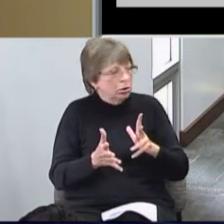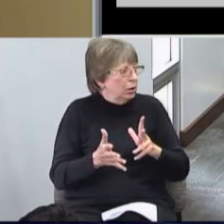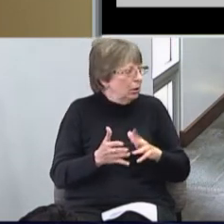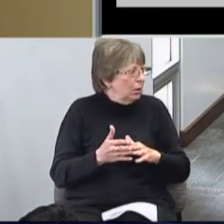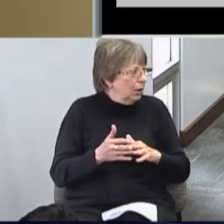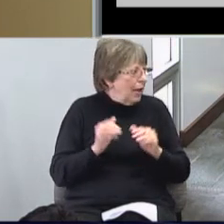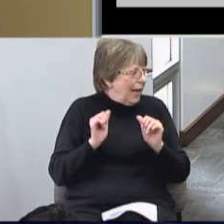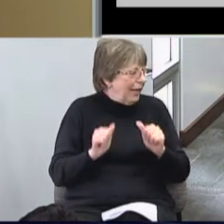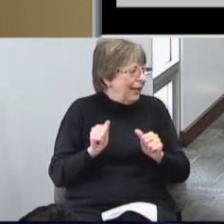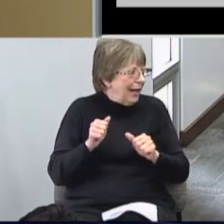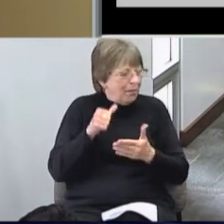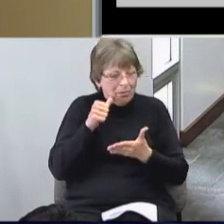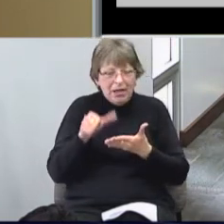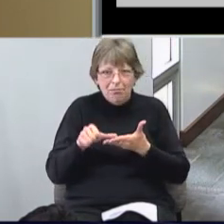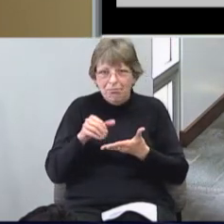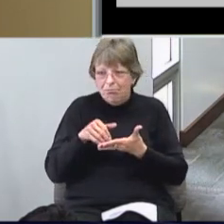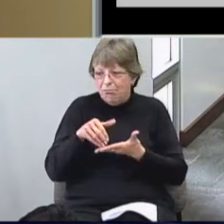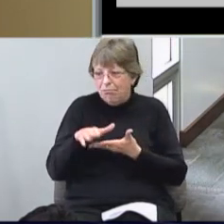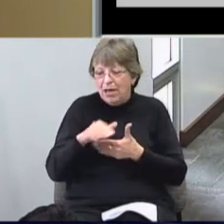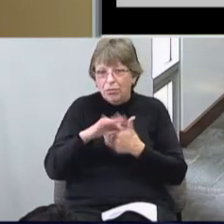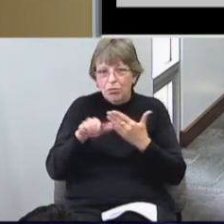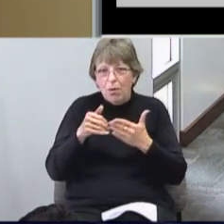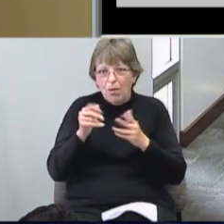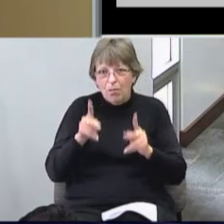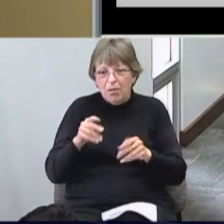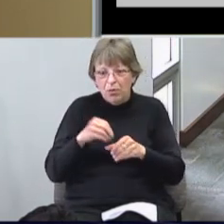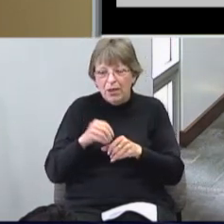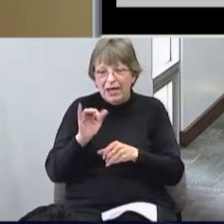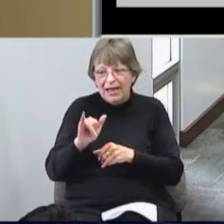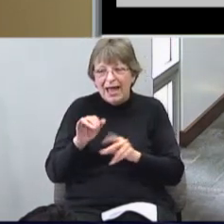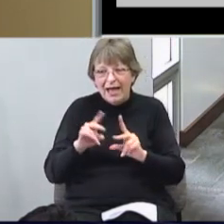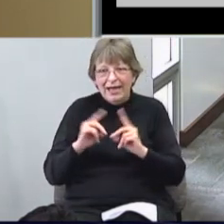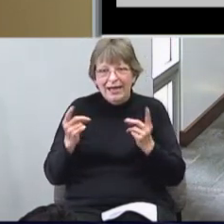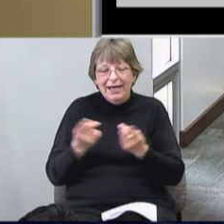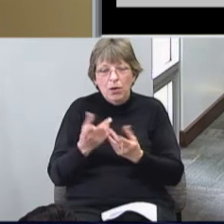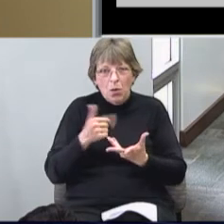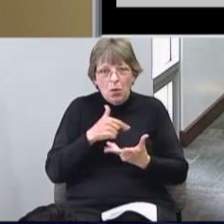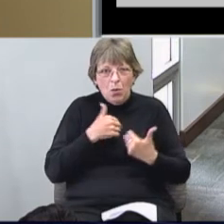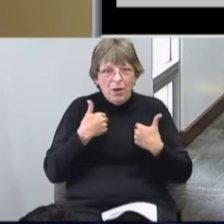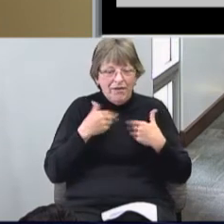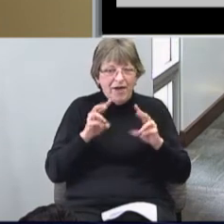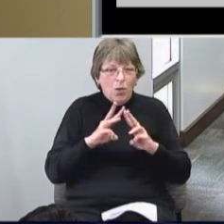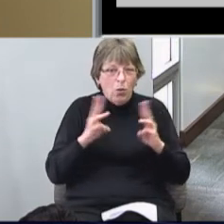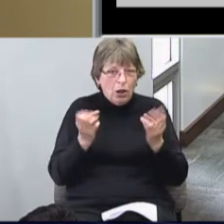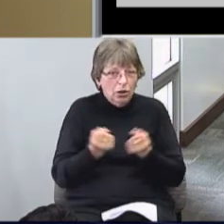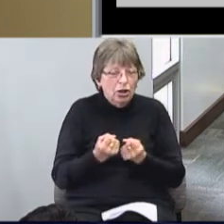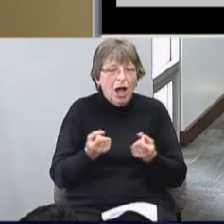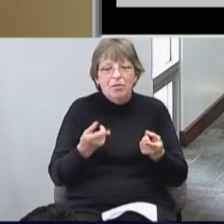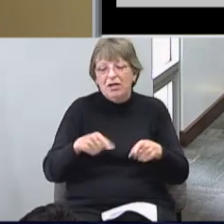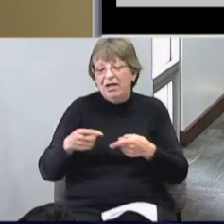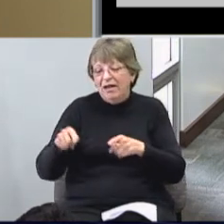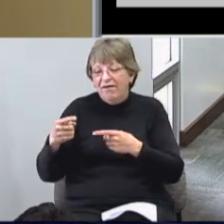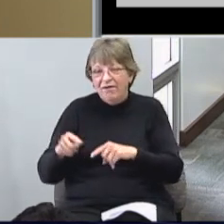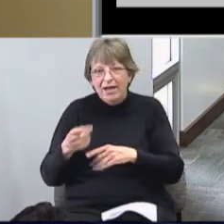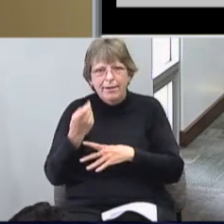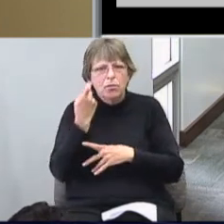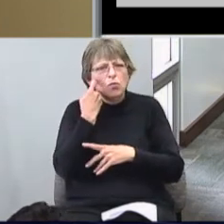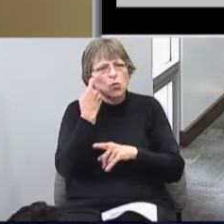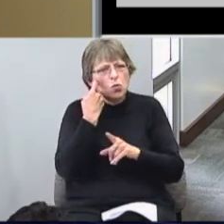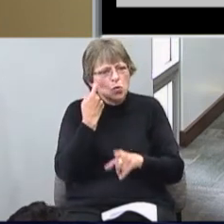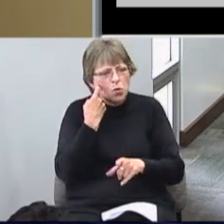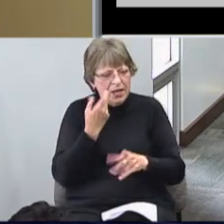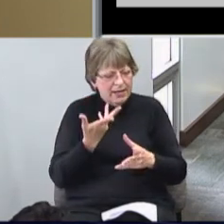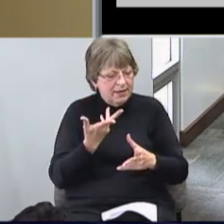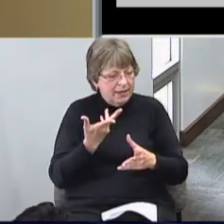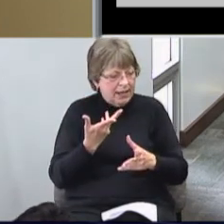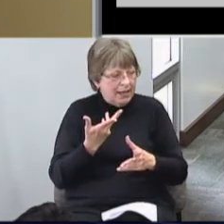to all property owners in the district. We have had workshops and events, and the most recent event, which a couple of